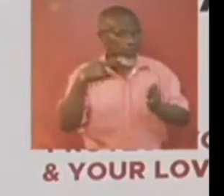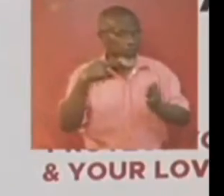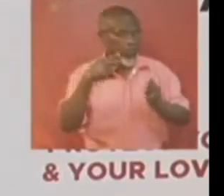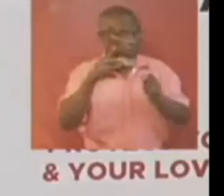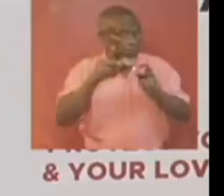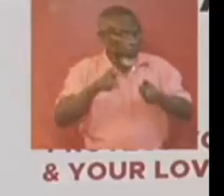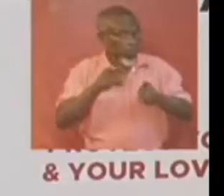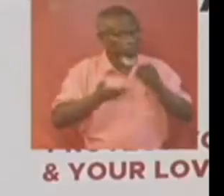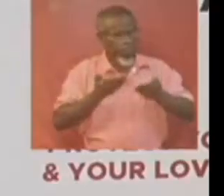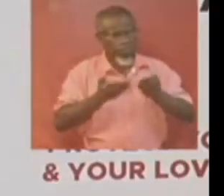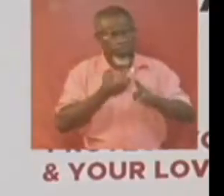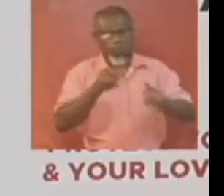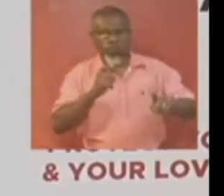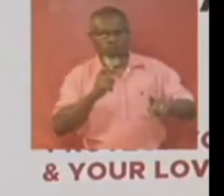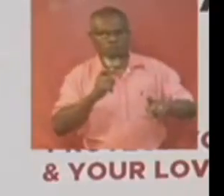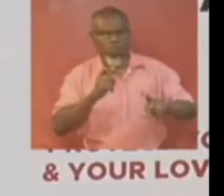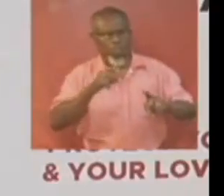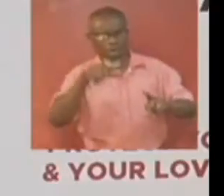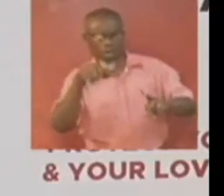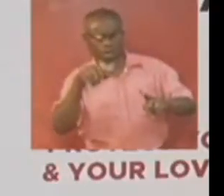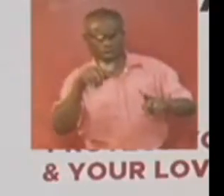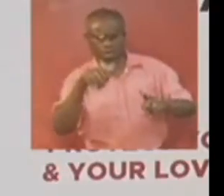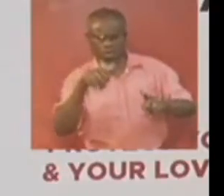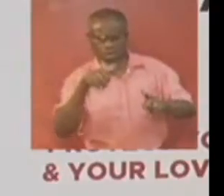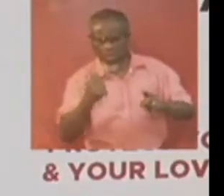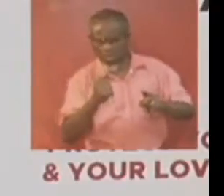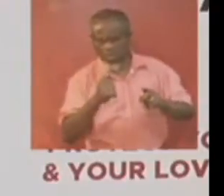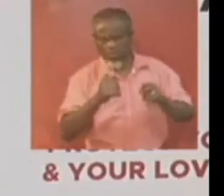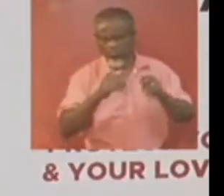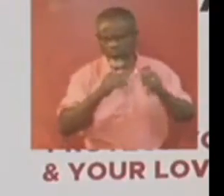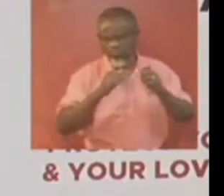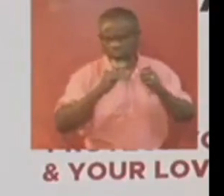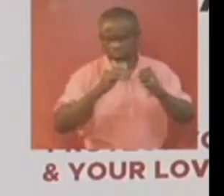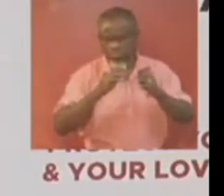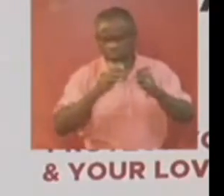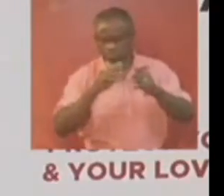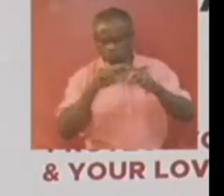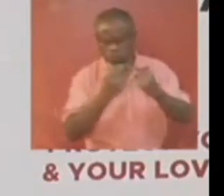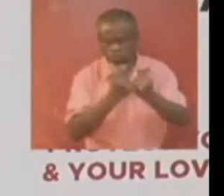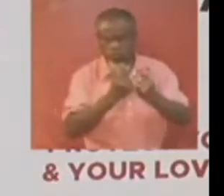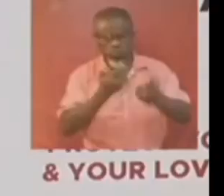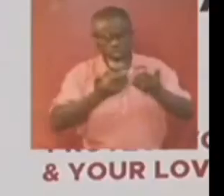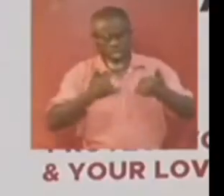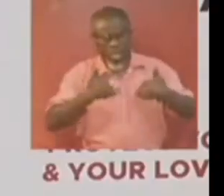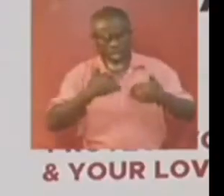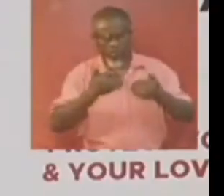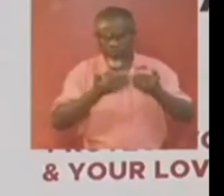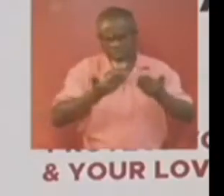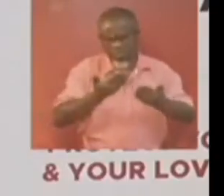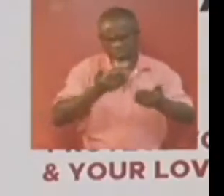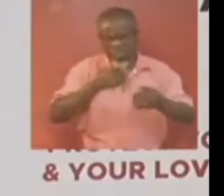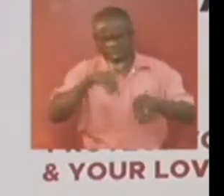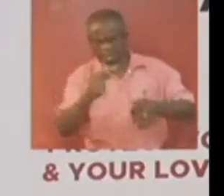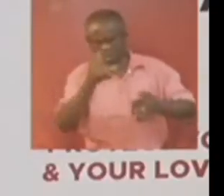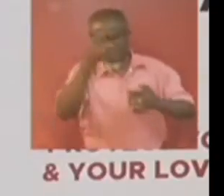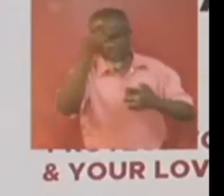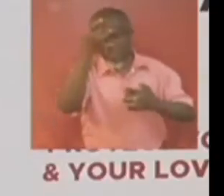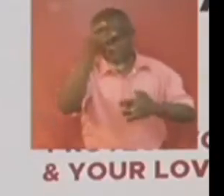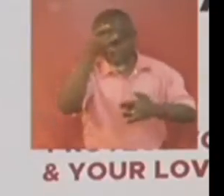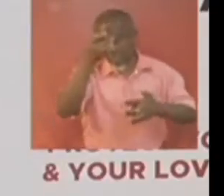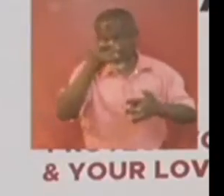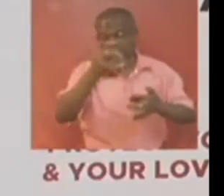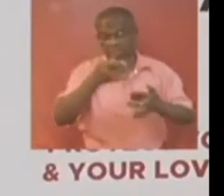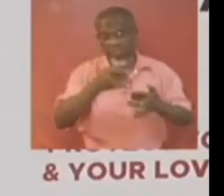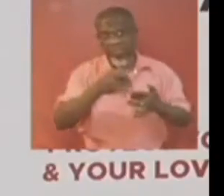persons from vulnerable populations, persons who are elderly or have coexisting medical conditions. We